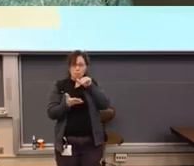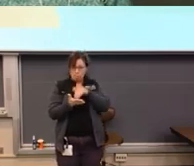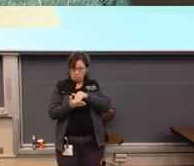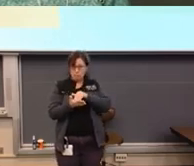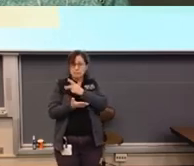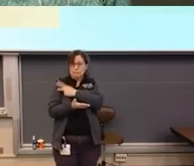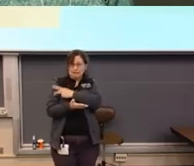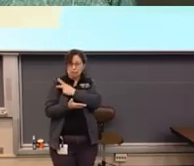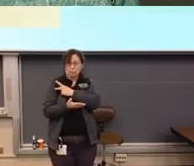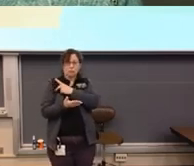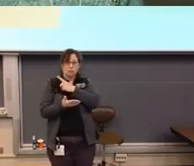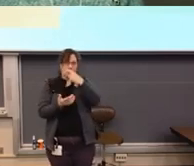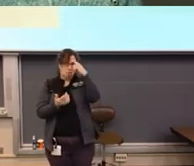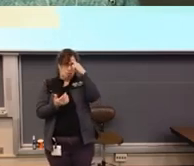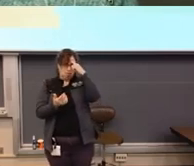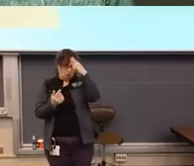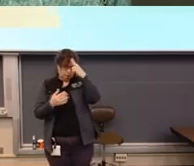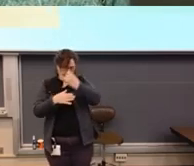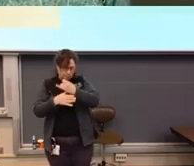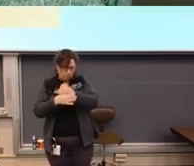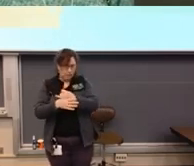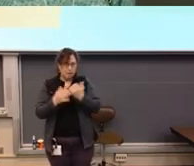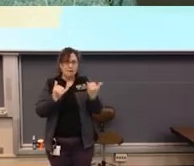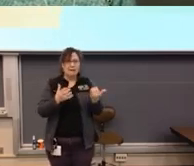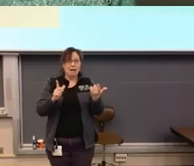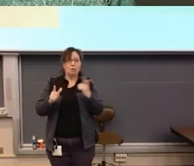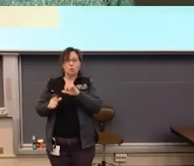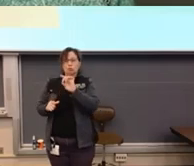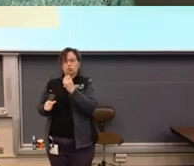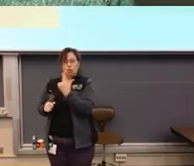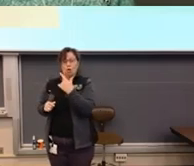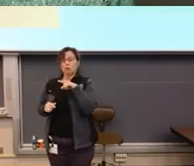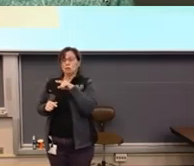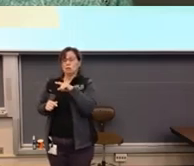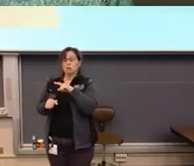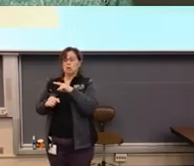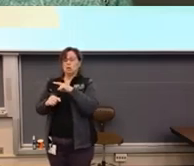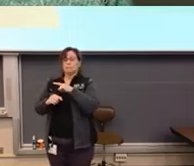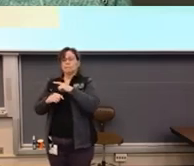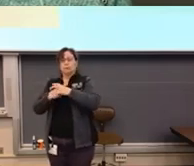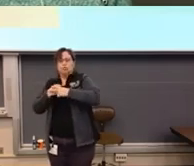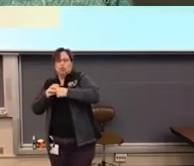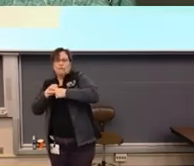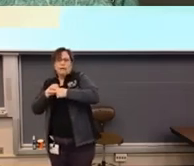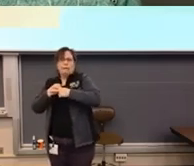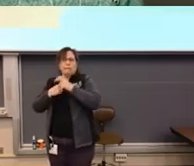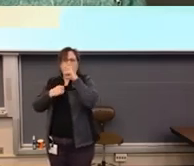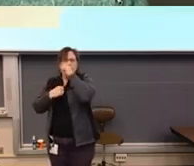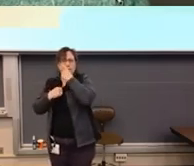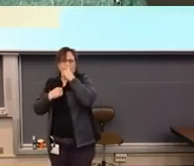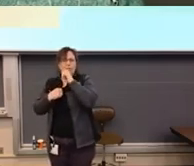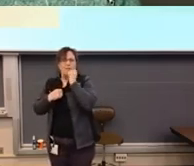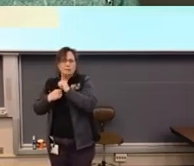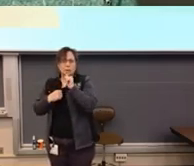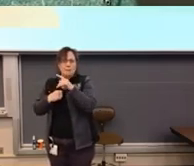cognitive impairment, if we apply Dong's conservative estimate of elder abuse at 31%, it's likely